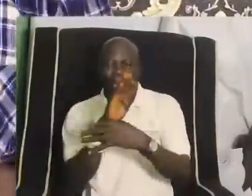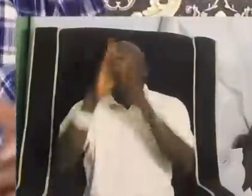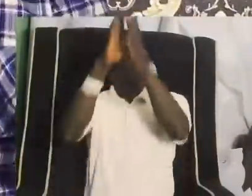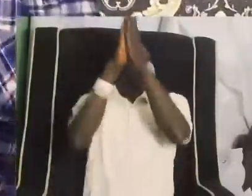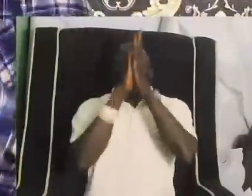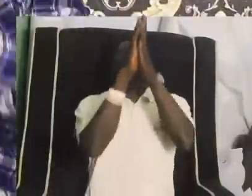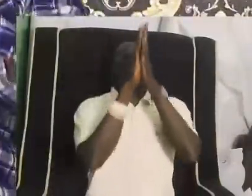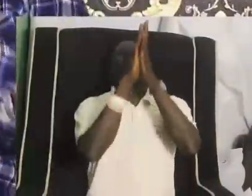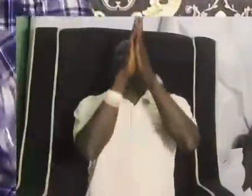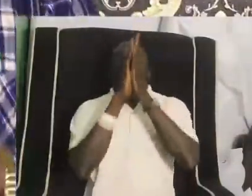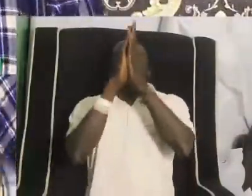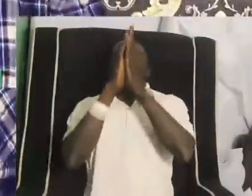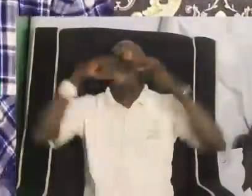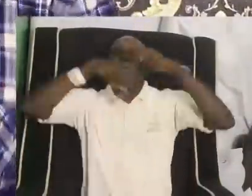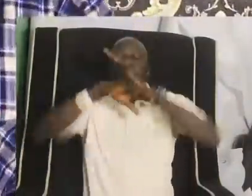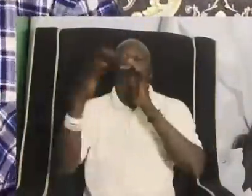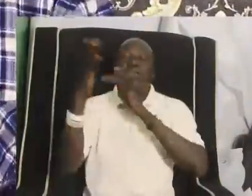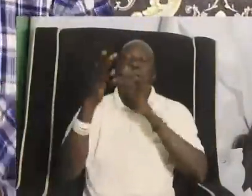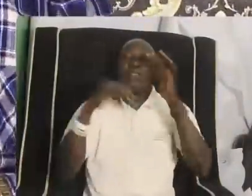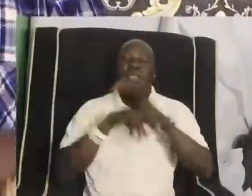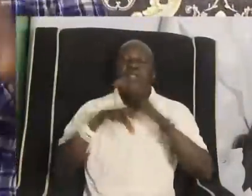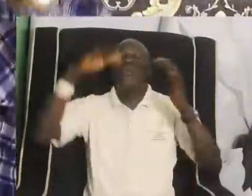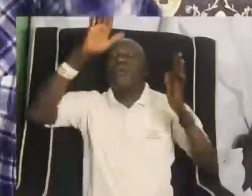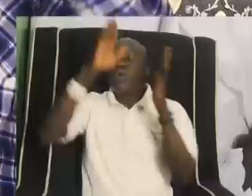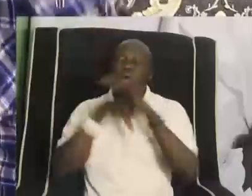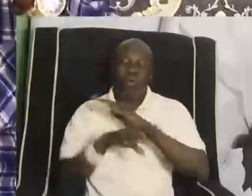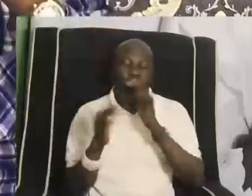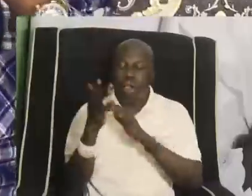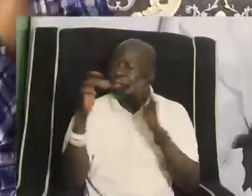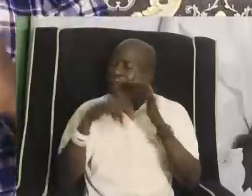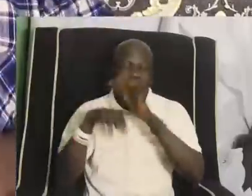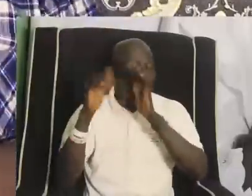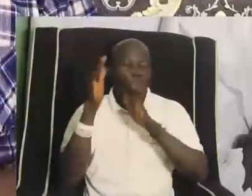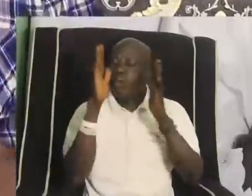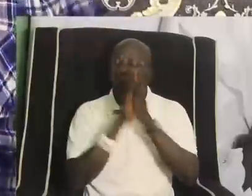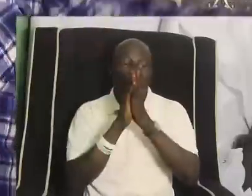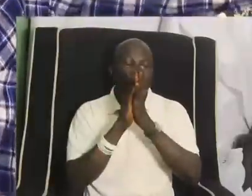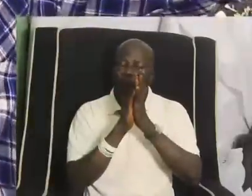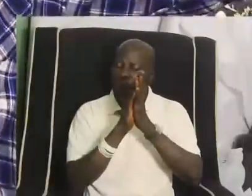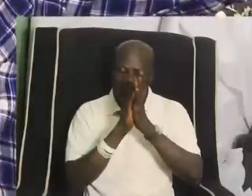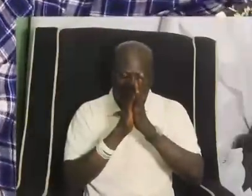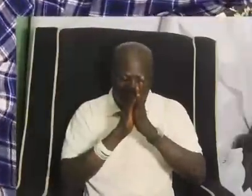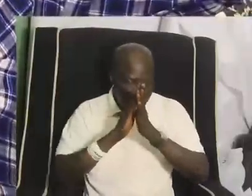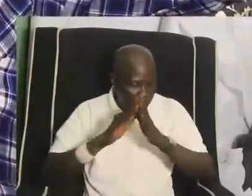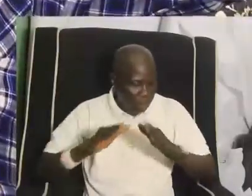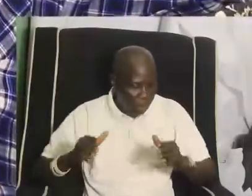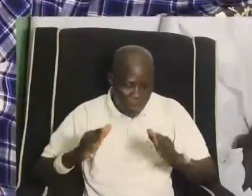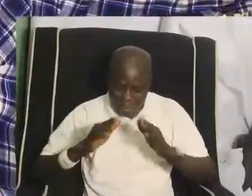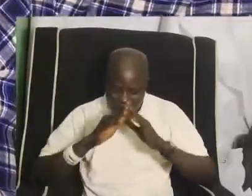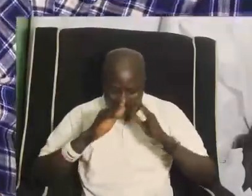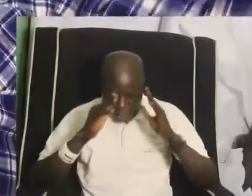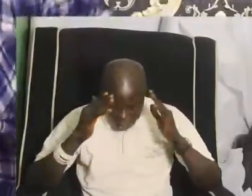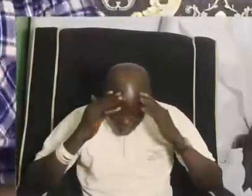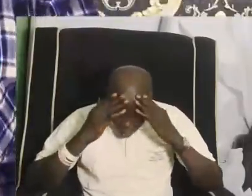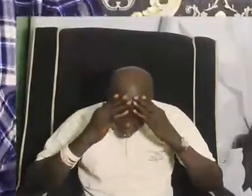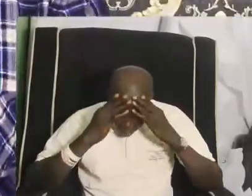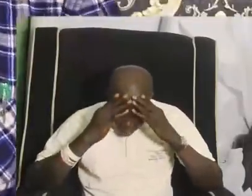God. Oh my Jesus. Oh my Jesus. Oh my Jesus. Help me Lord.